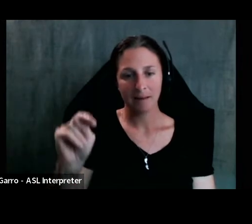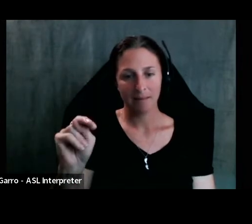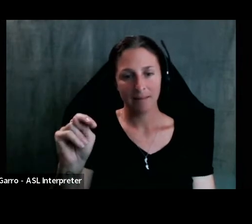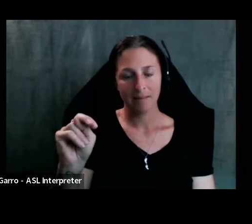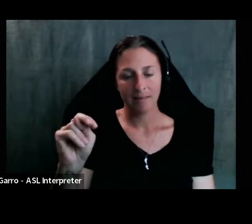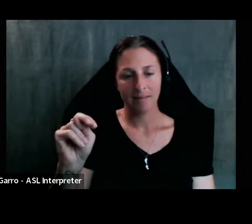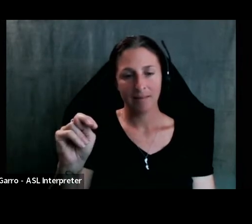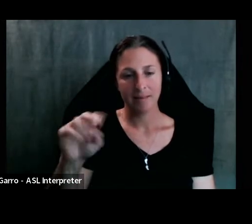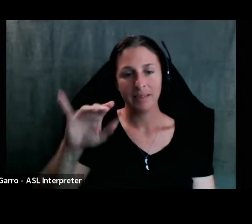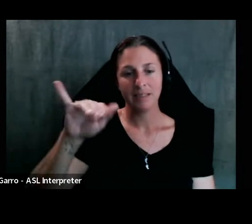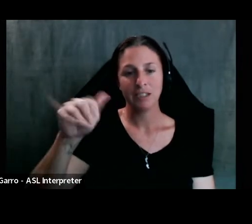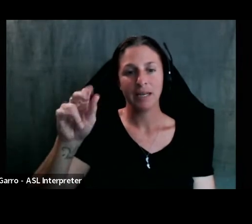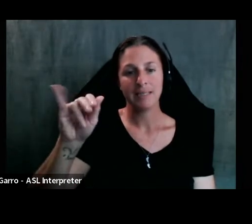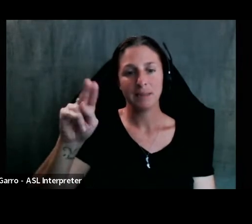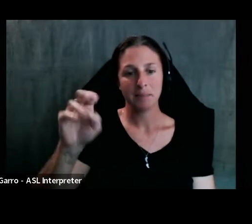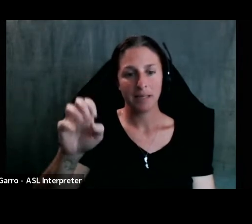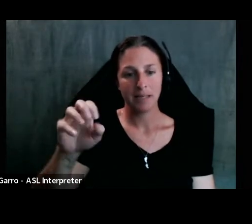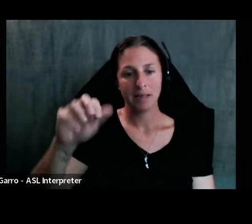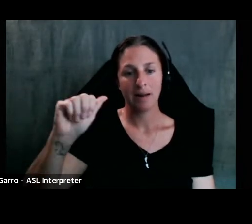Jasmine Andrade.